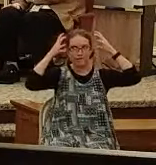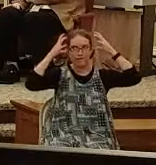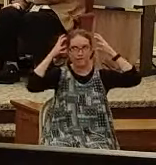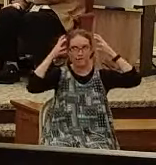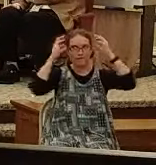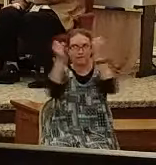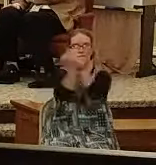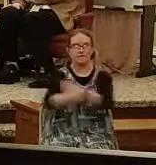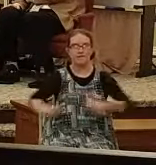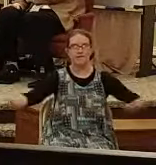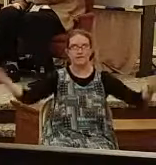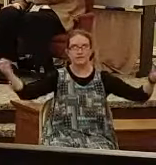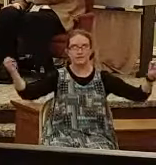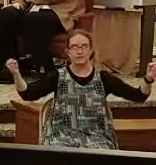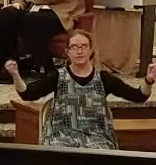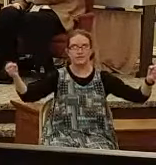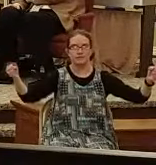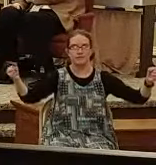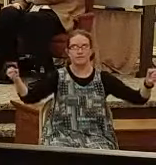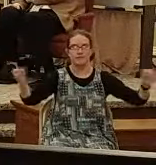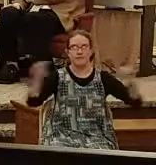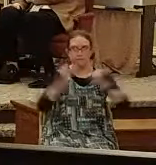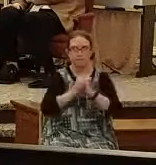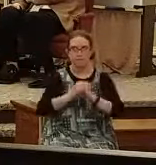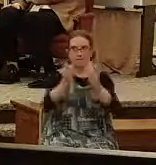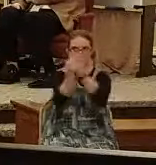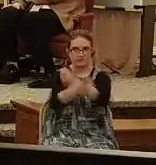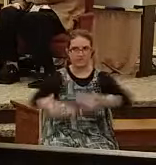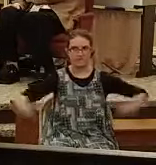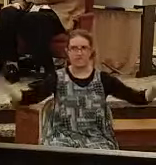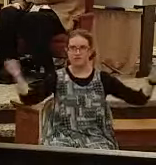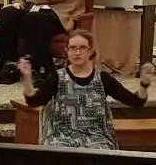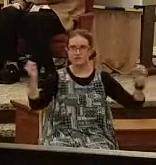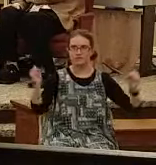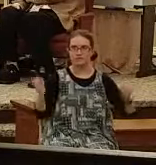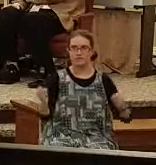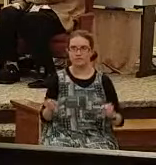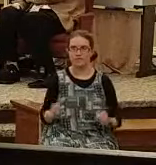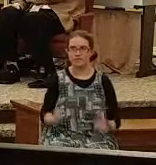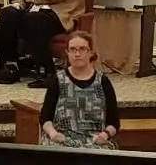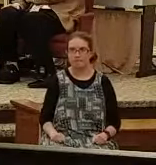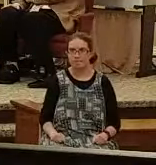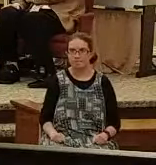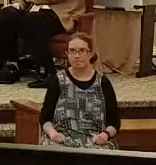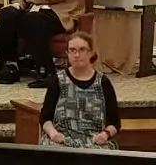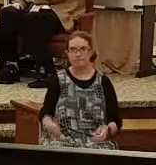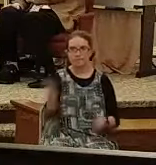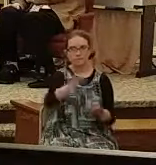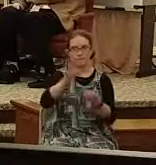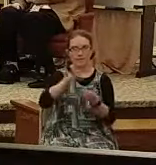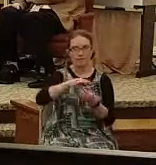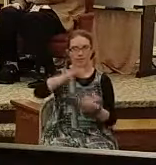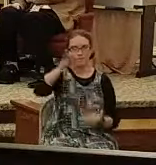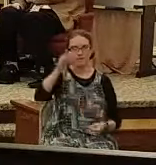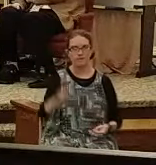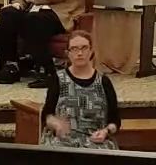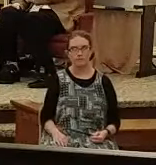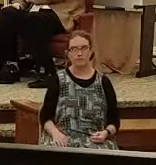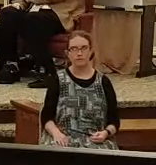of salvation. Hallelujah. Amen. You know what salvation is? Amen. It's the Holy Ghost.